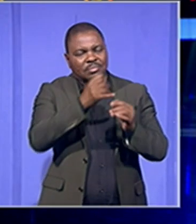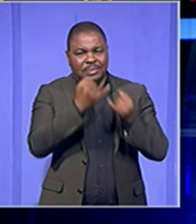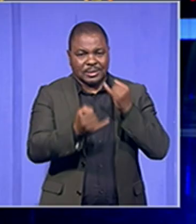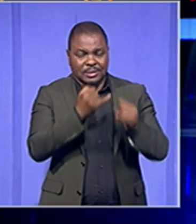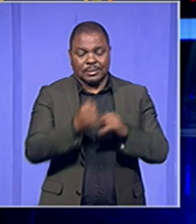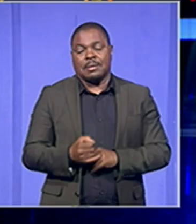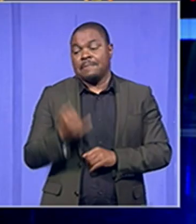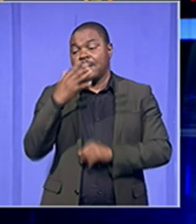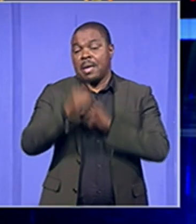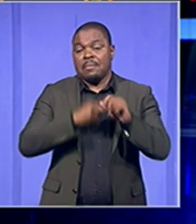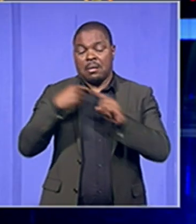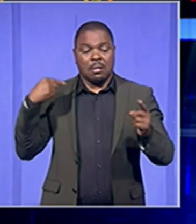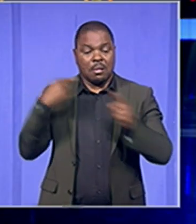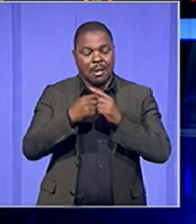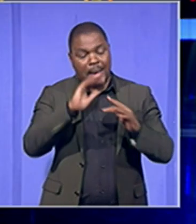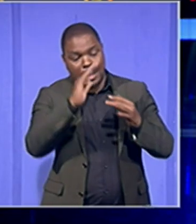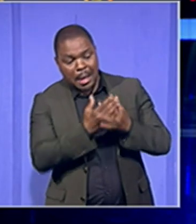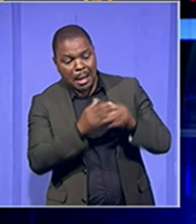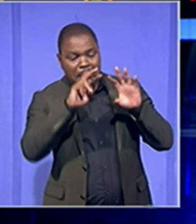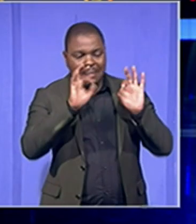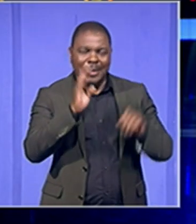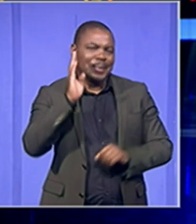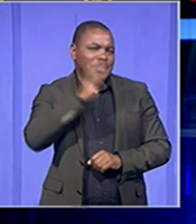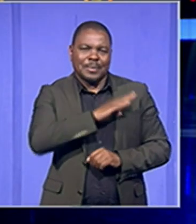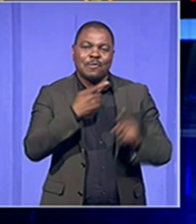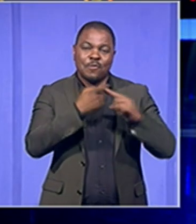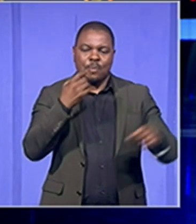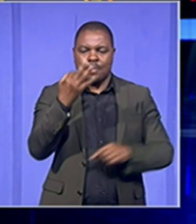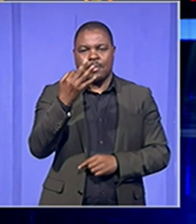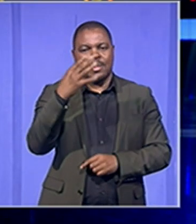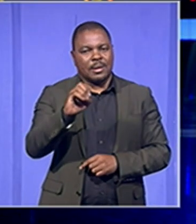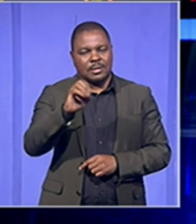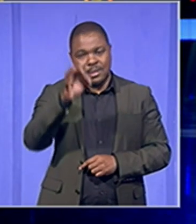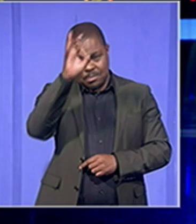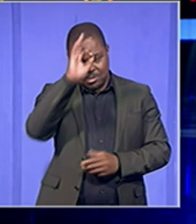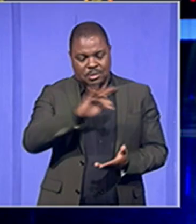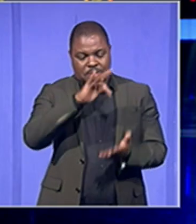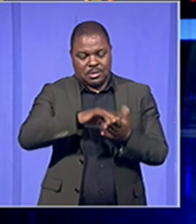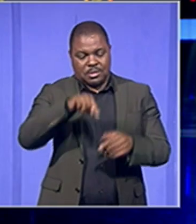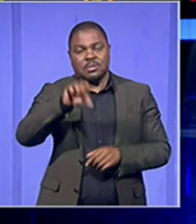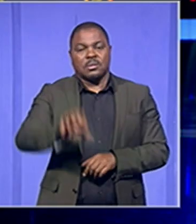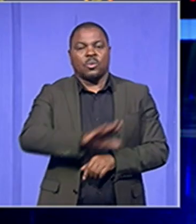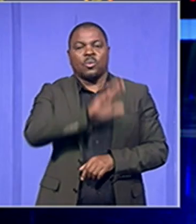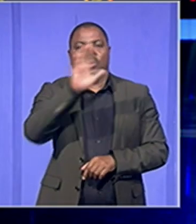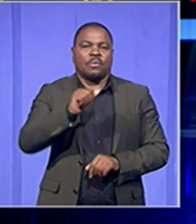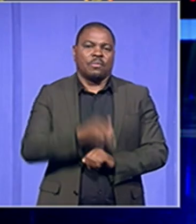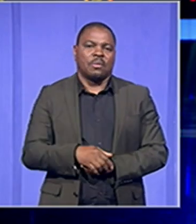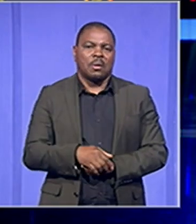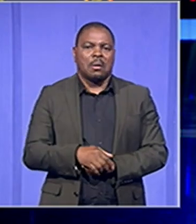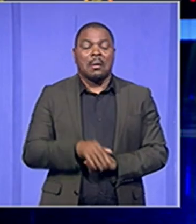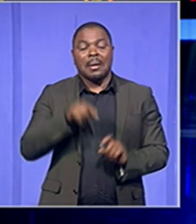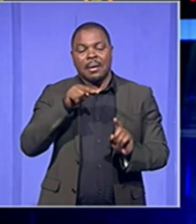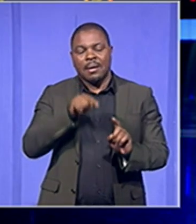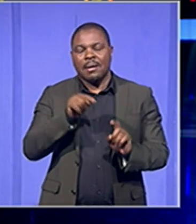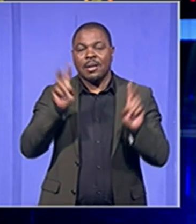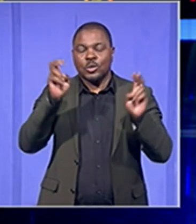tse 5 tse fetileng diteisheneng tsa tse 30 tse ka sehlohong tsa naha tsa sepolesa. Sena se hlahelletse karabong